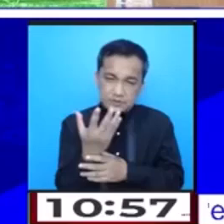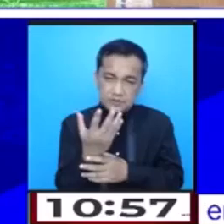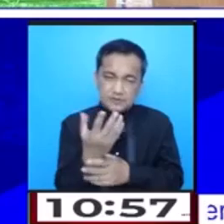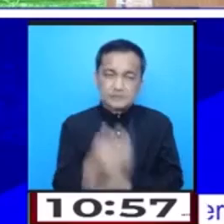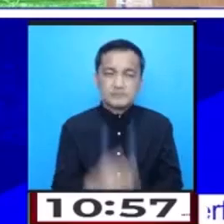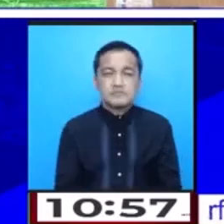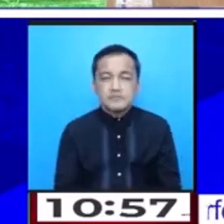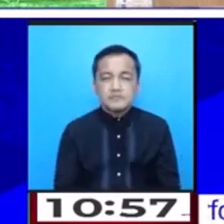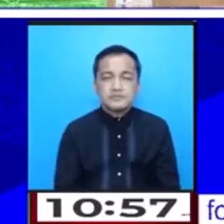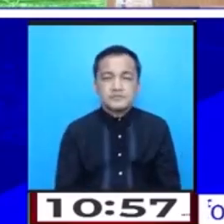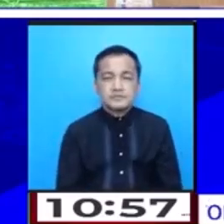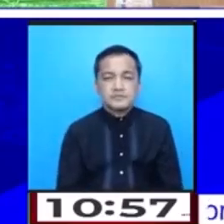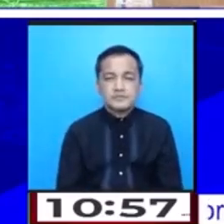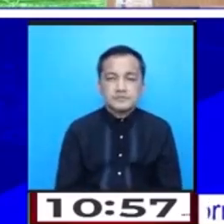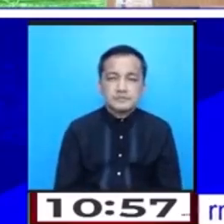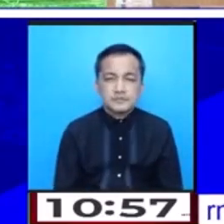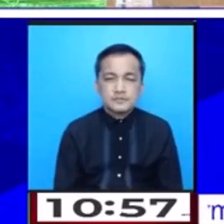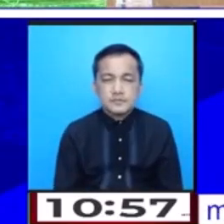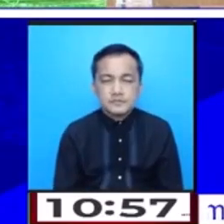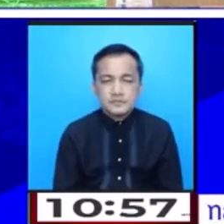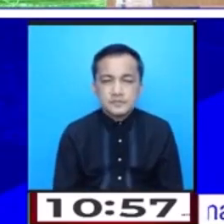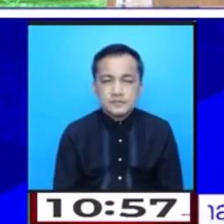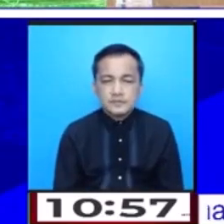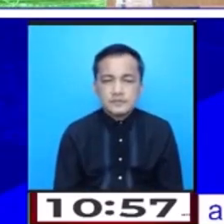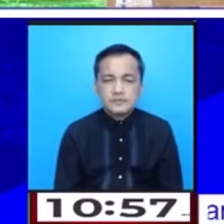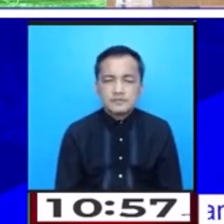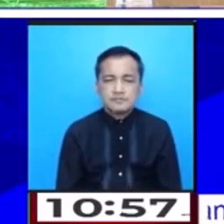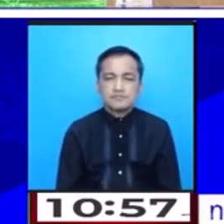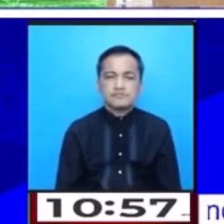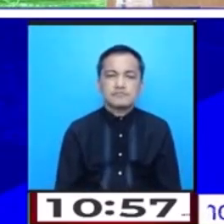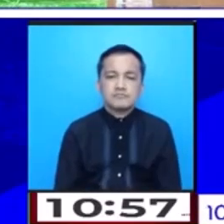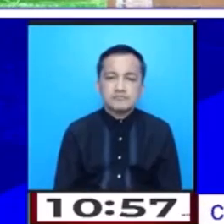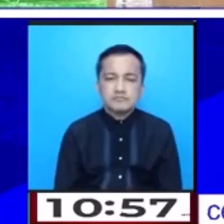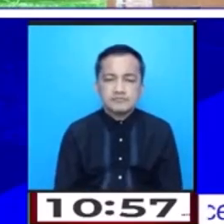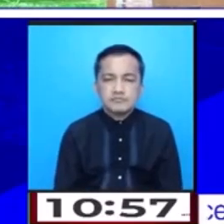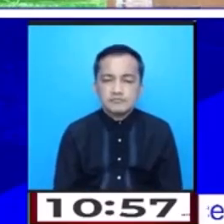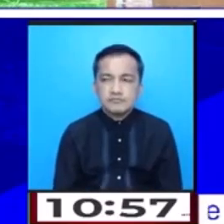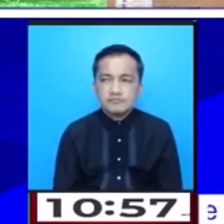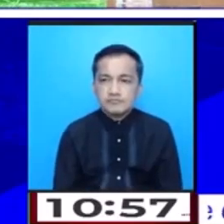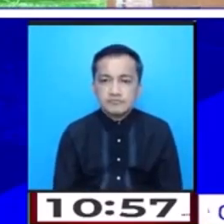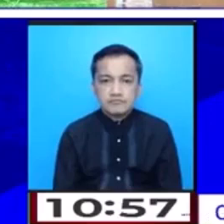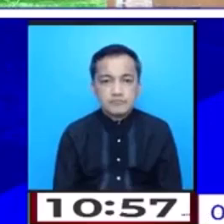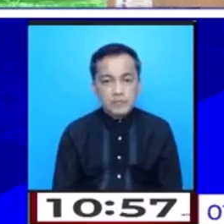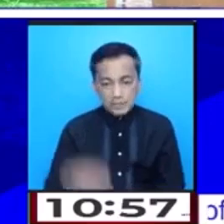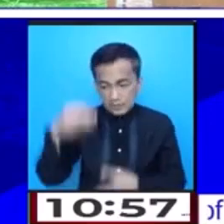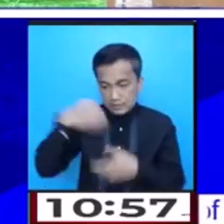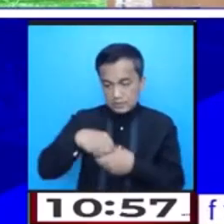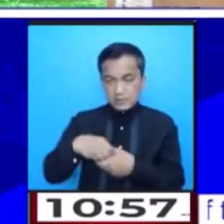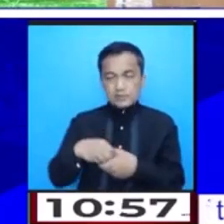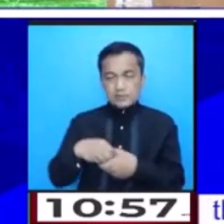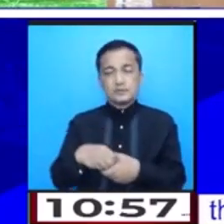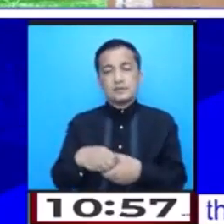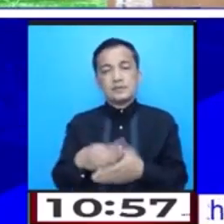year? Internally, the internal factors would be things like